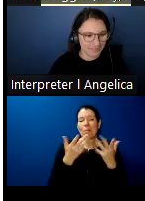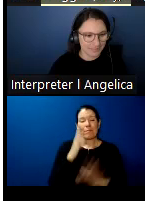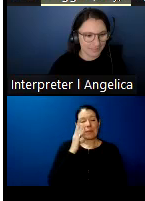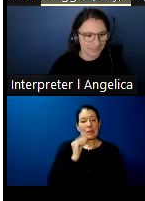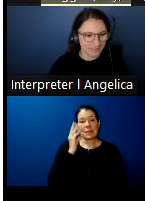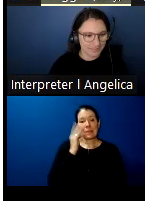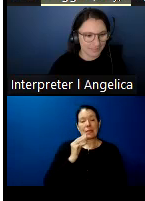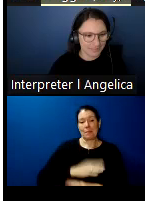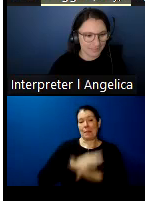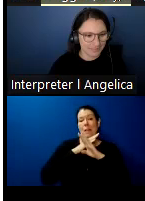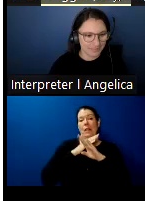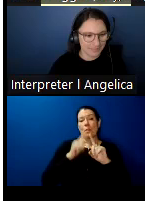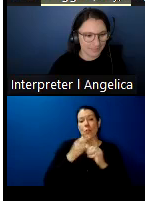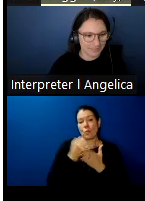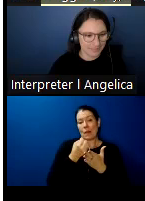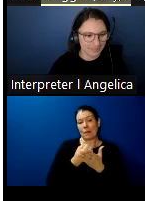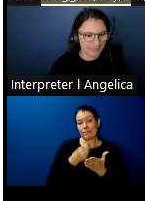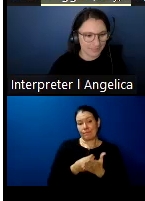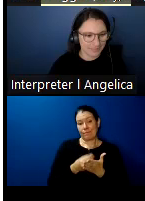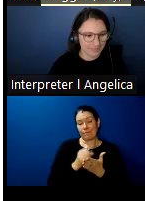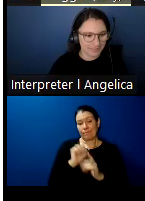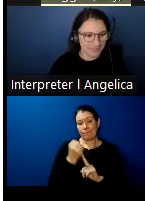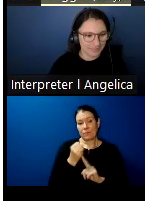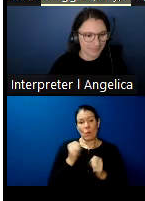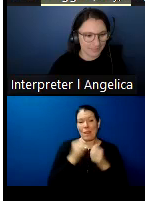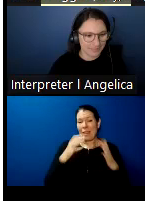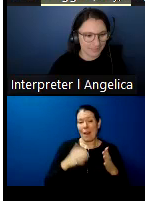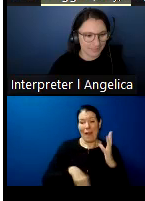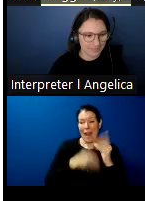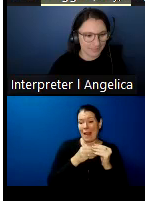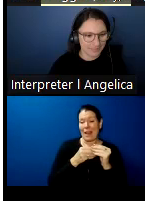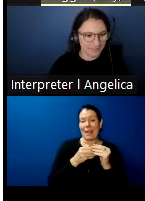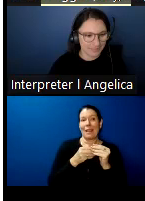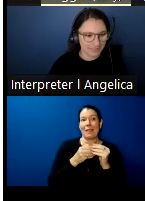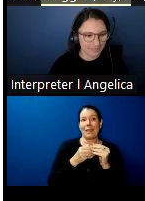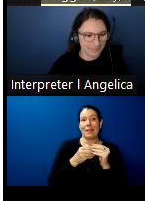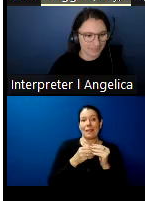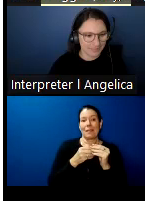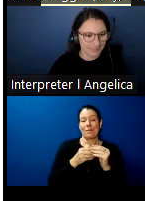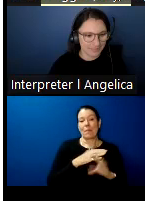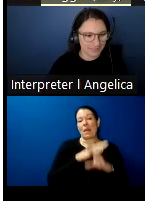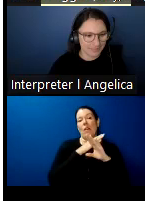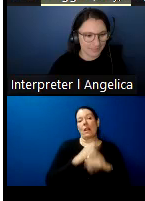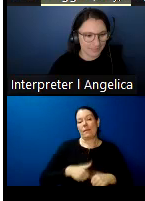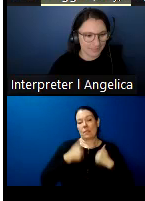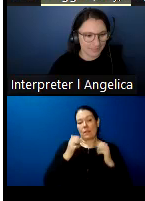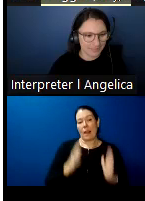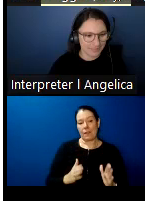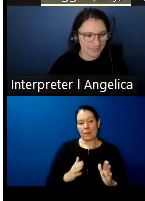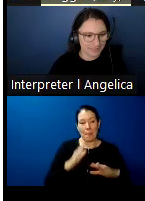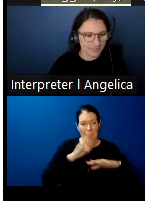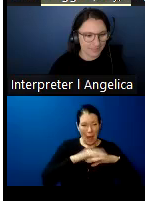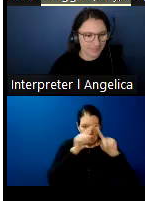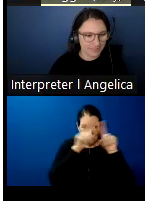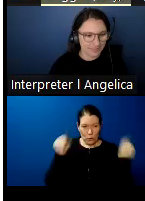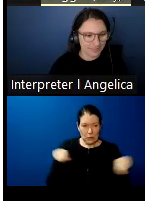to economic attainment without adding the extra layer of survivorship. So on the screen, you'll see several